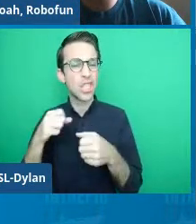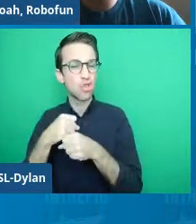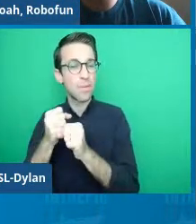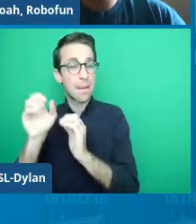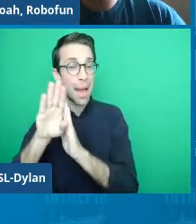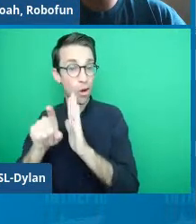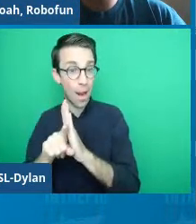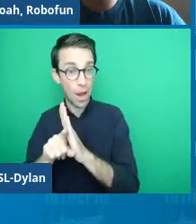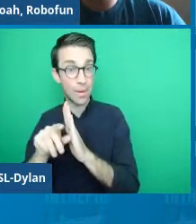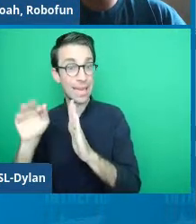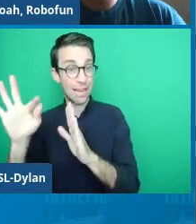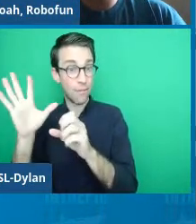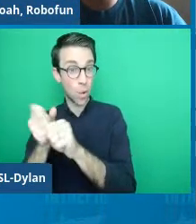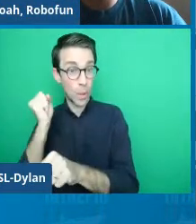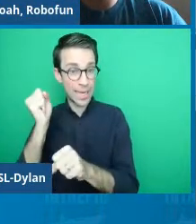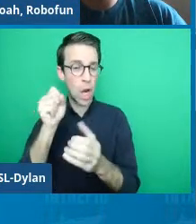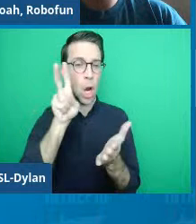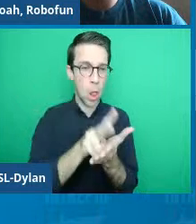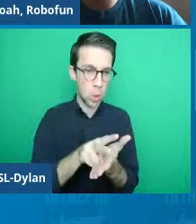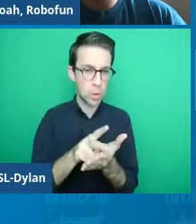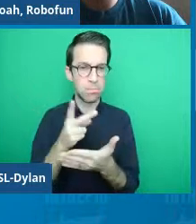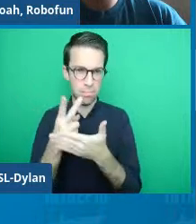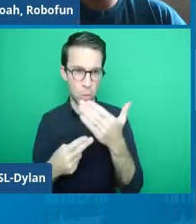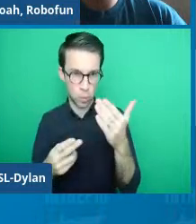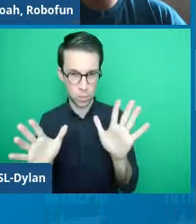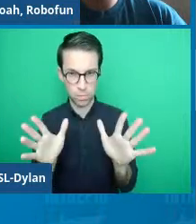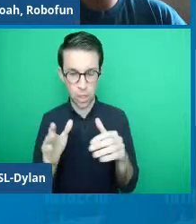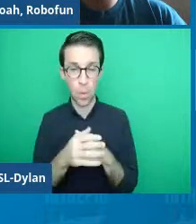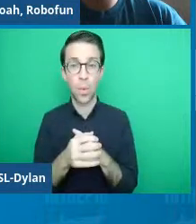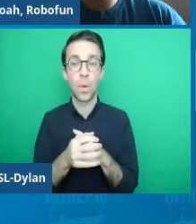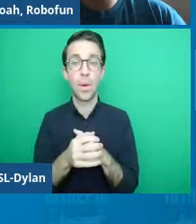game or if I lose the game. So what I'm going to do for that